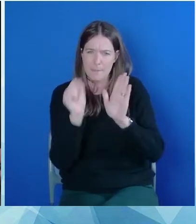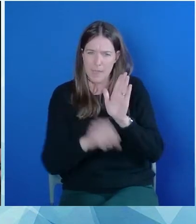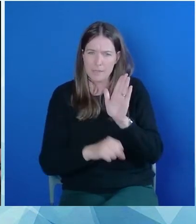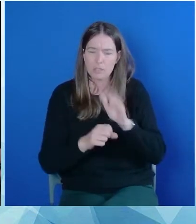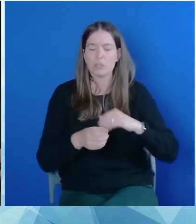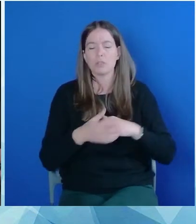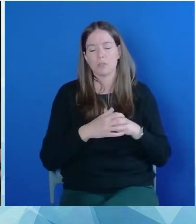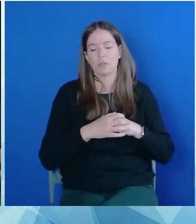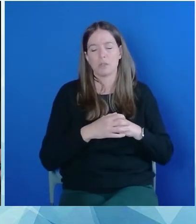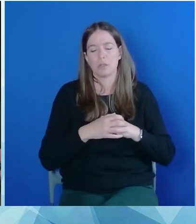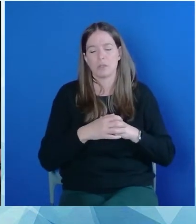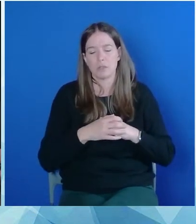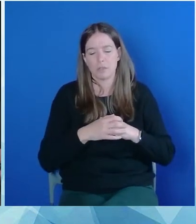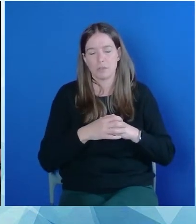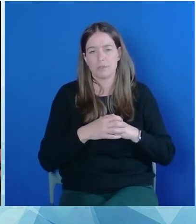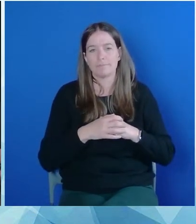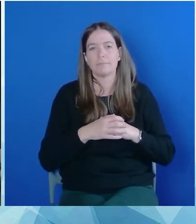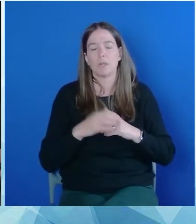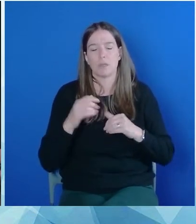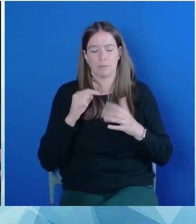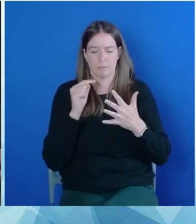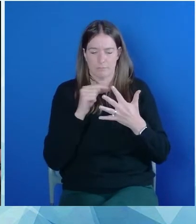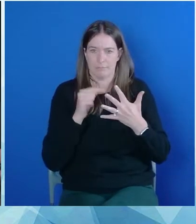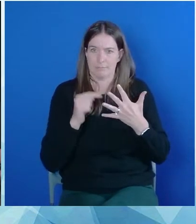we had a series of crises,